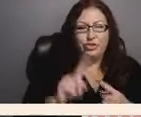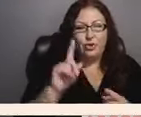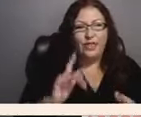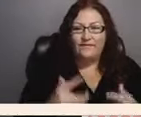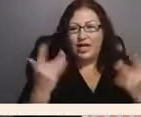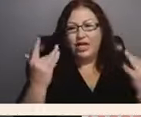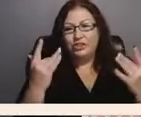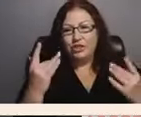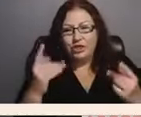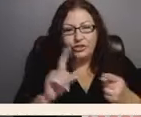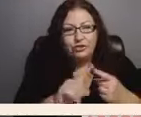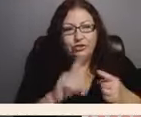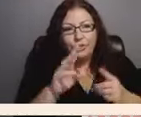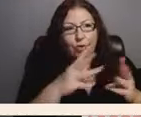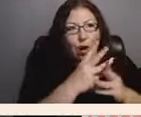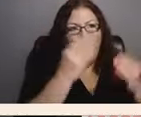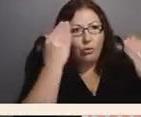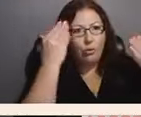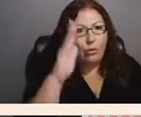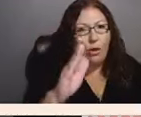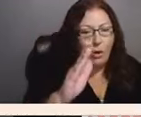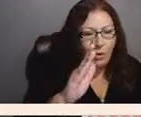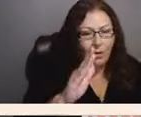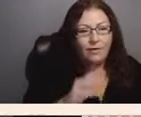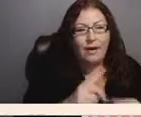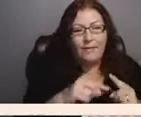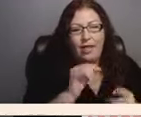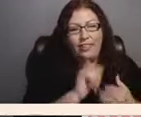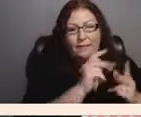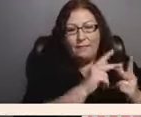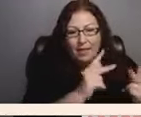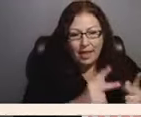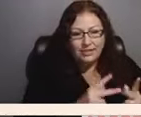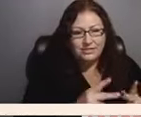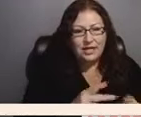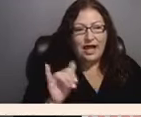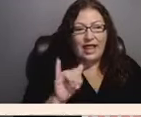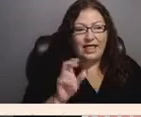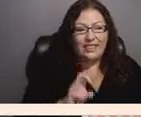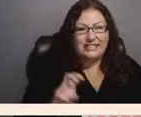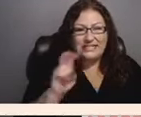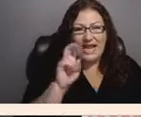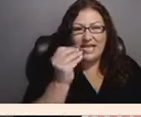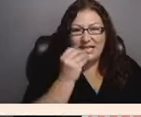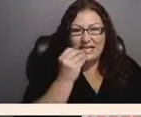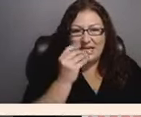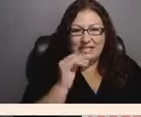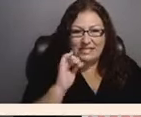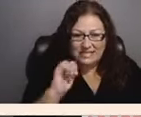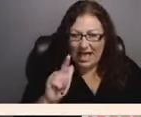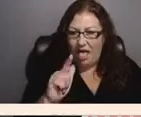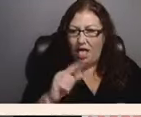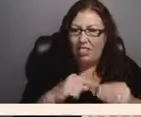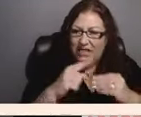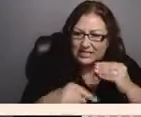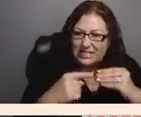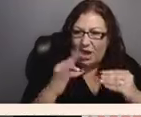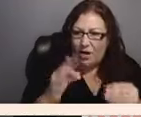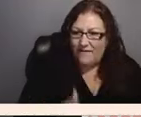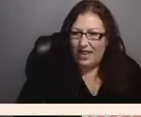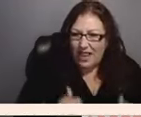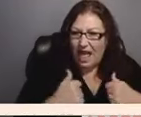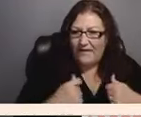and in a deep way, the snake eating its tail, the cycles of life. We delve in,